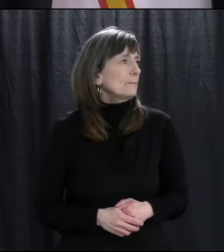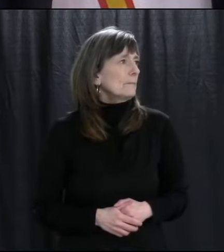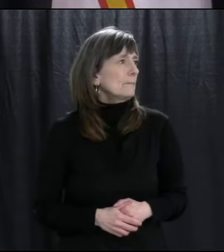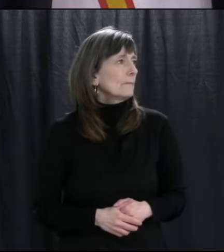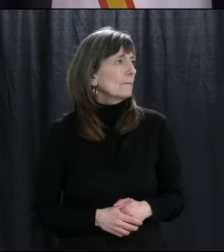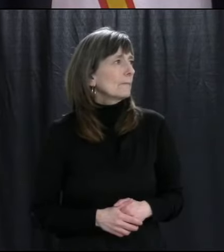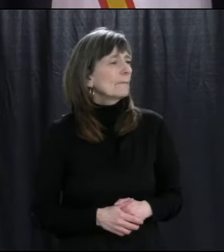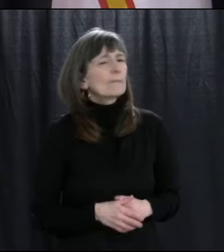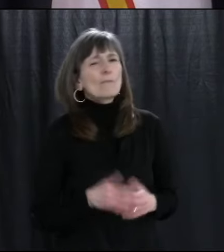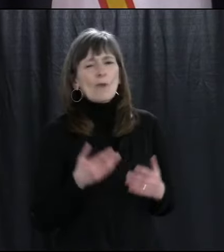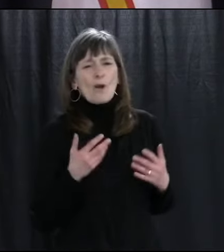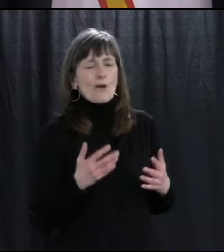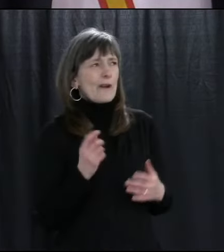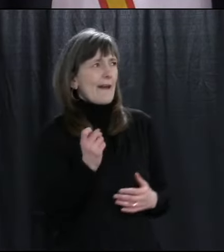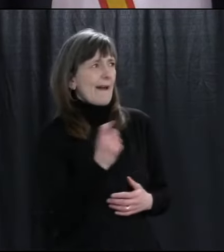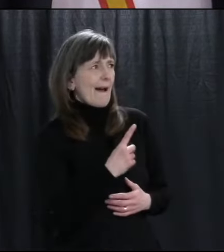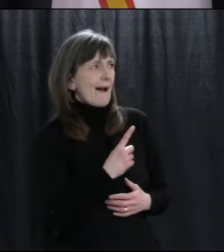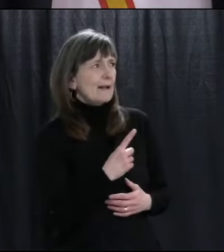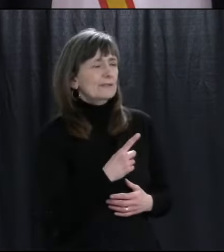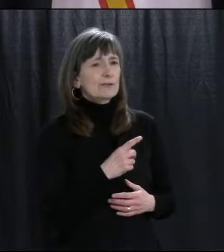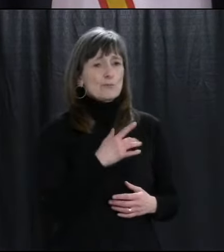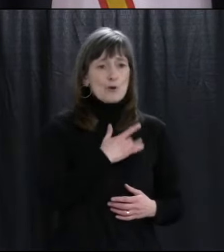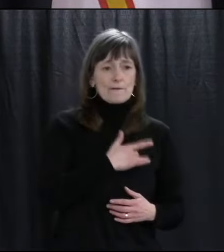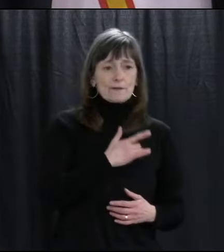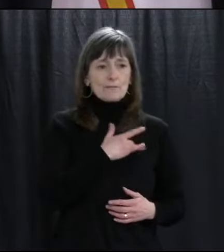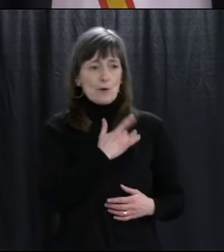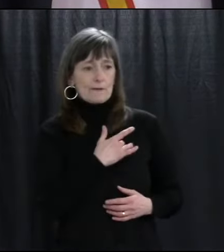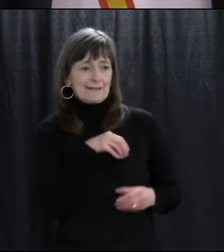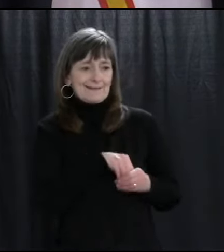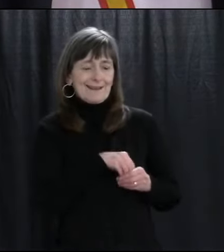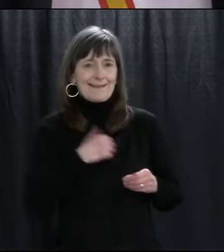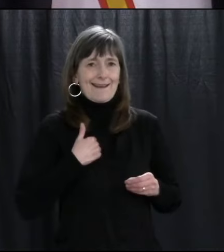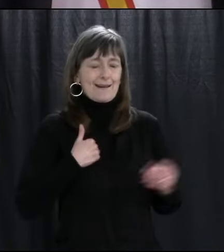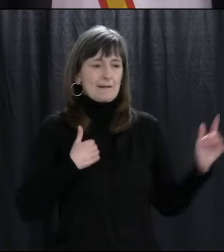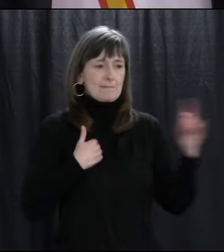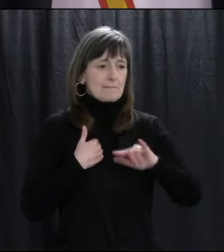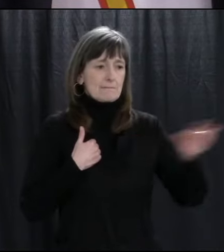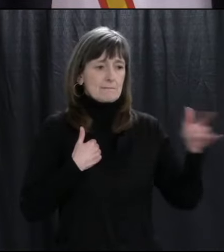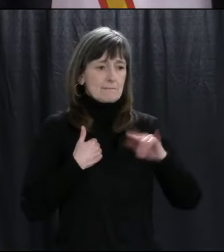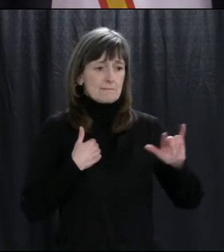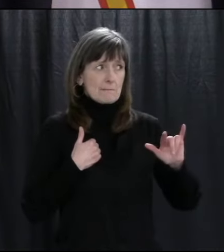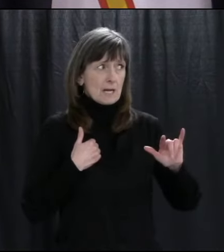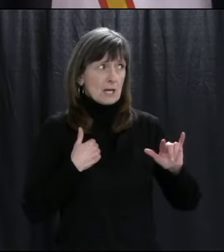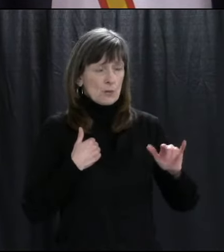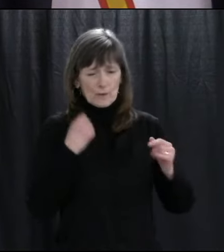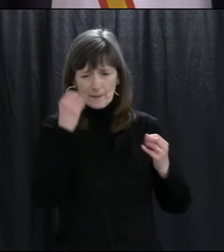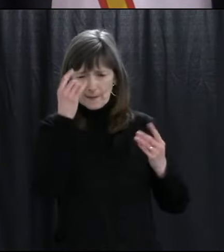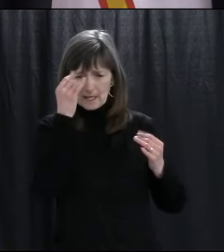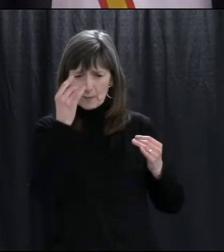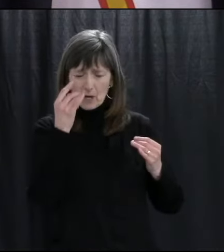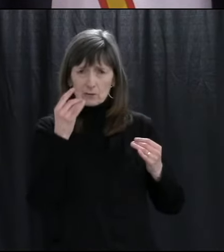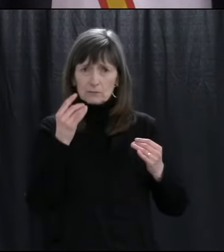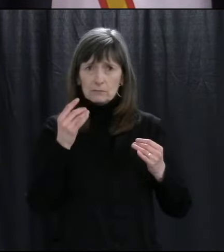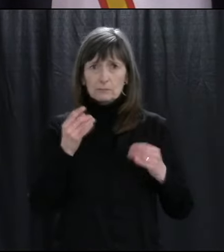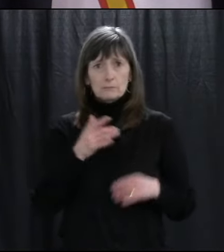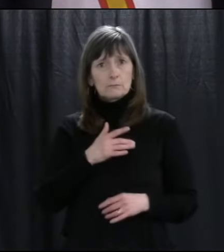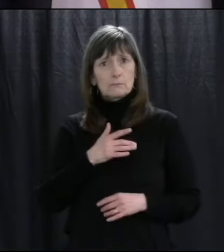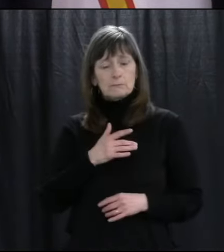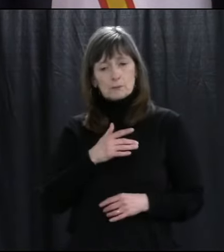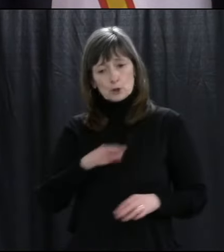I know I asked about the province-to-province traveling. Are we looking at closing our provincial borders? I know there's been a lot of chatter